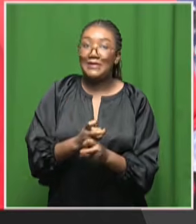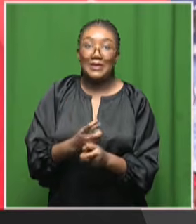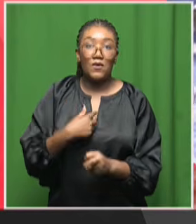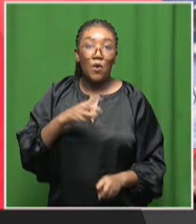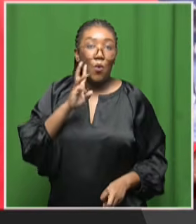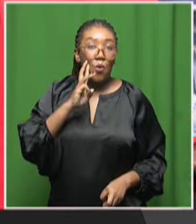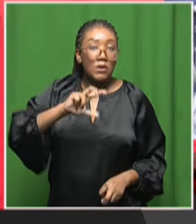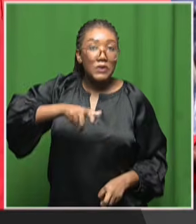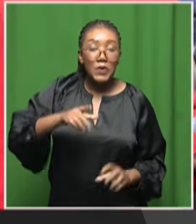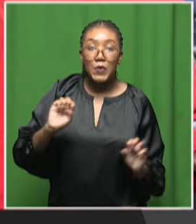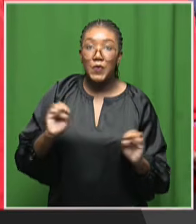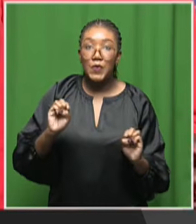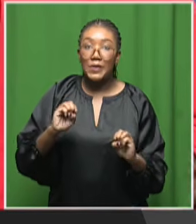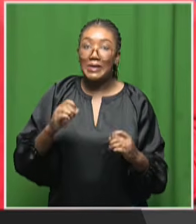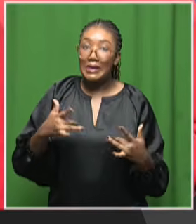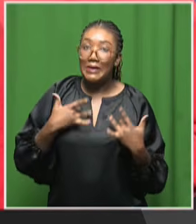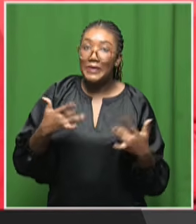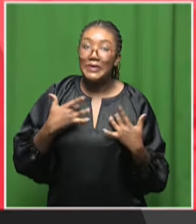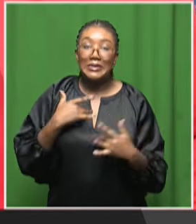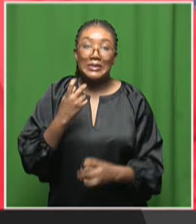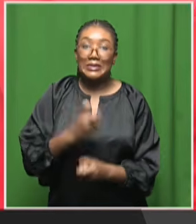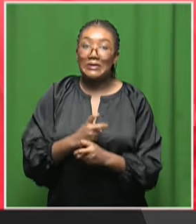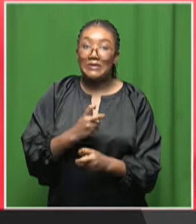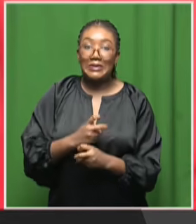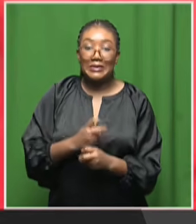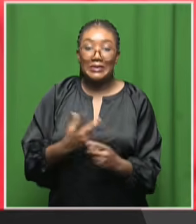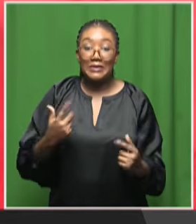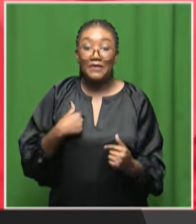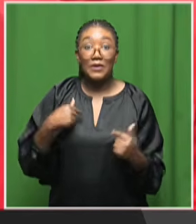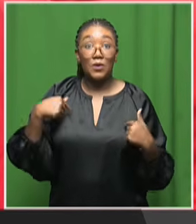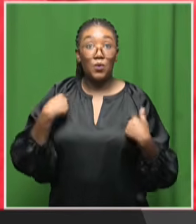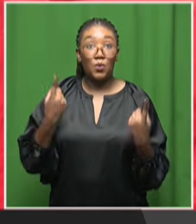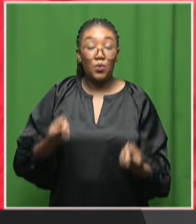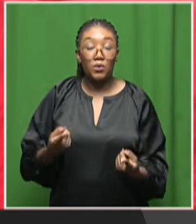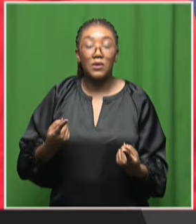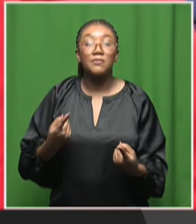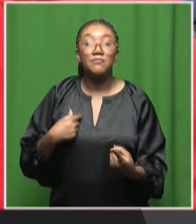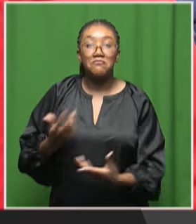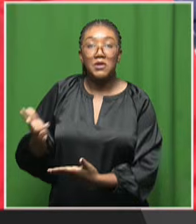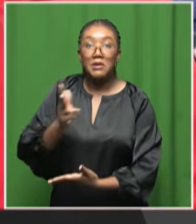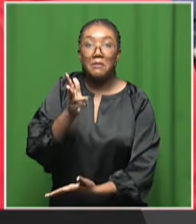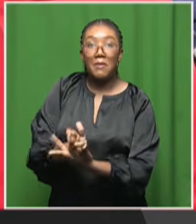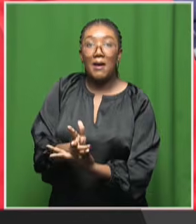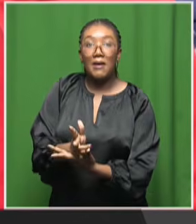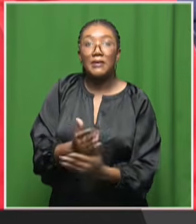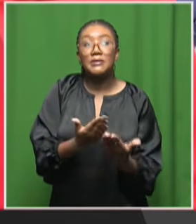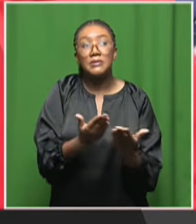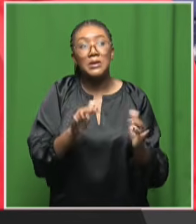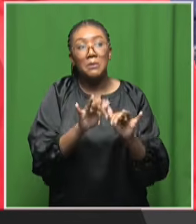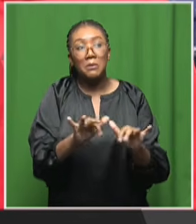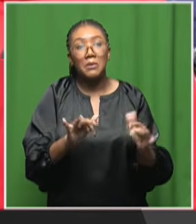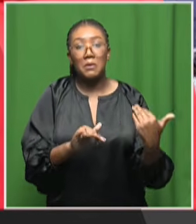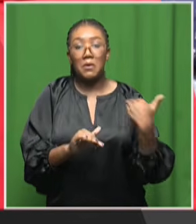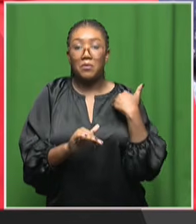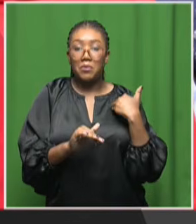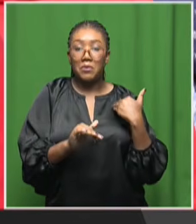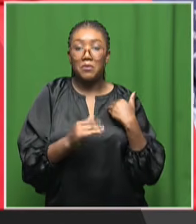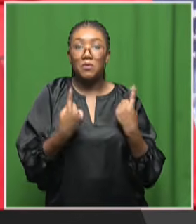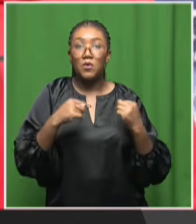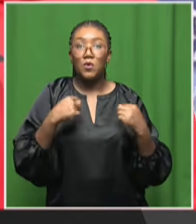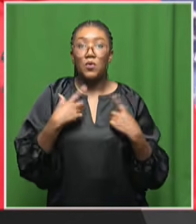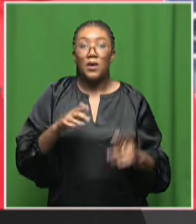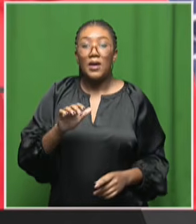without water. But what I can tell you is that when we parked in here, Sakina, we were approached by some people who called themselves the members